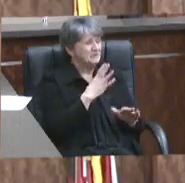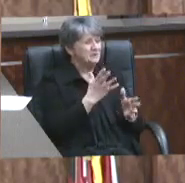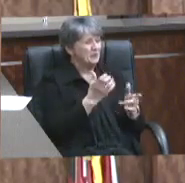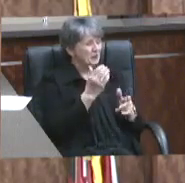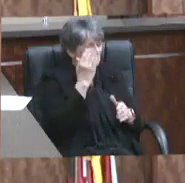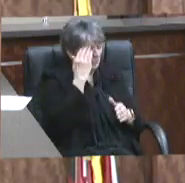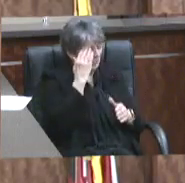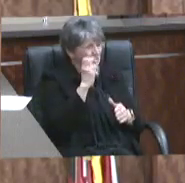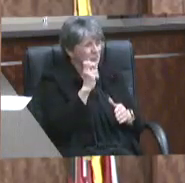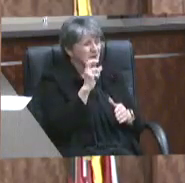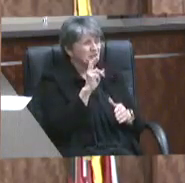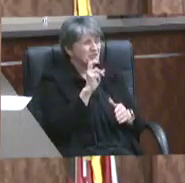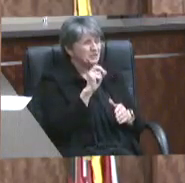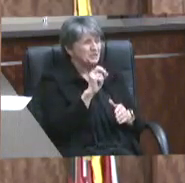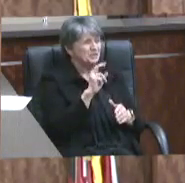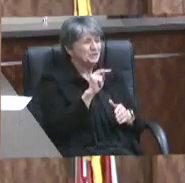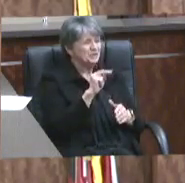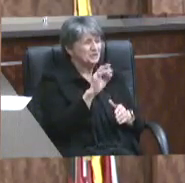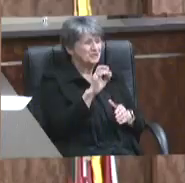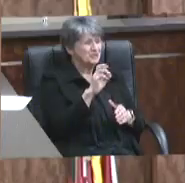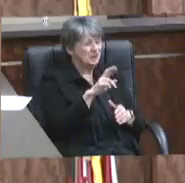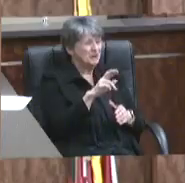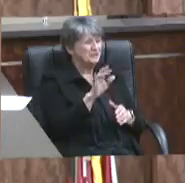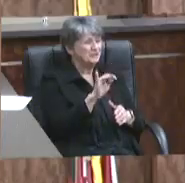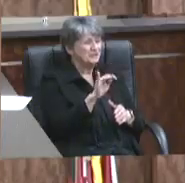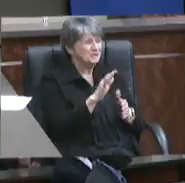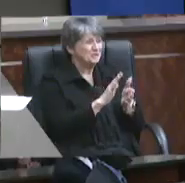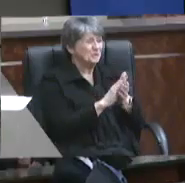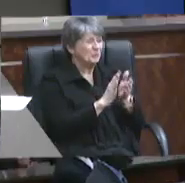Jennifer too, because she's wonderful. She's a good friend of mine.